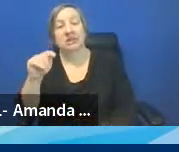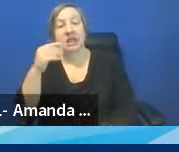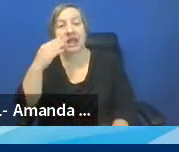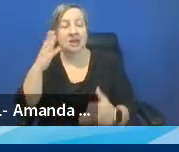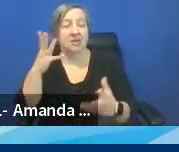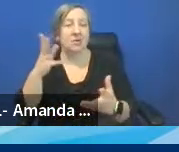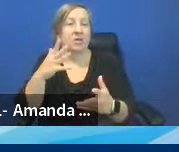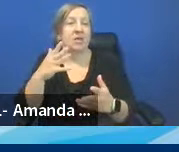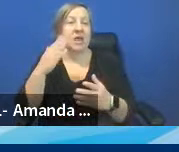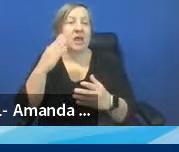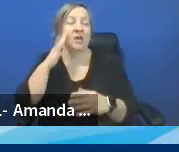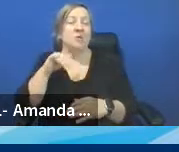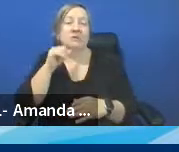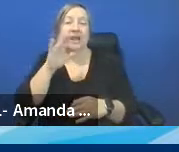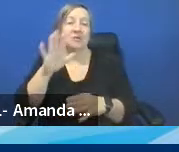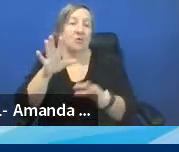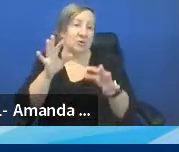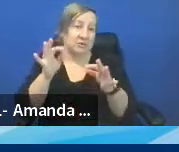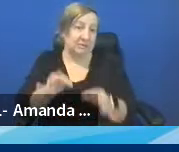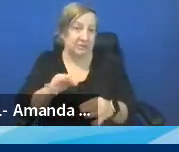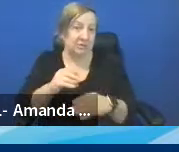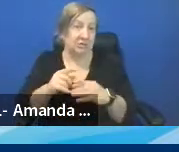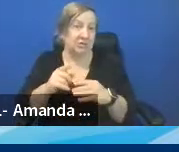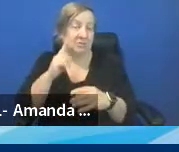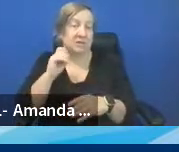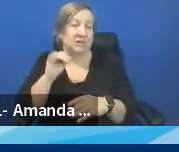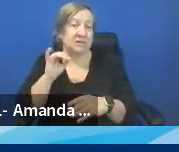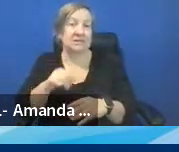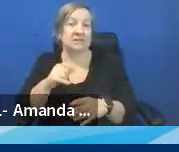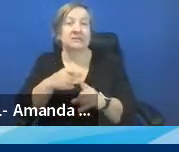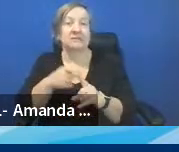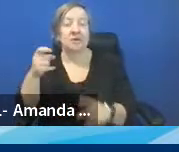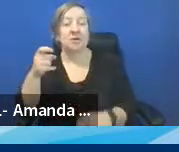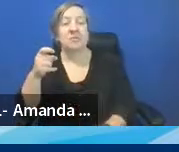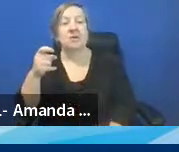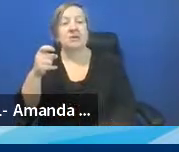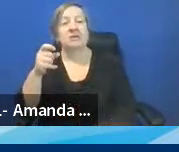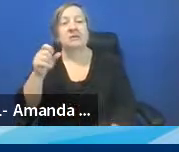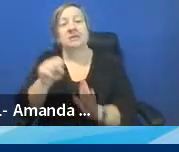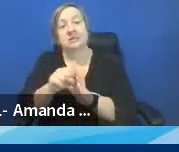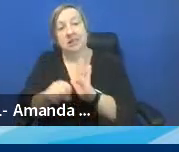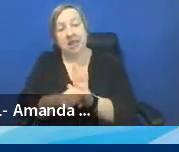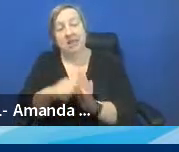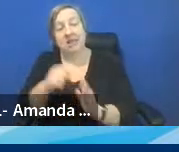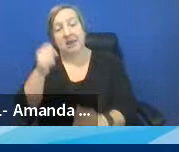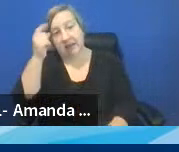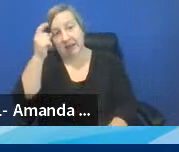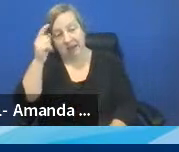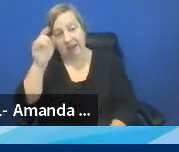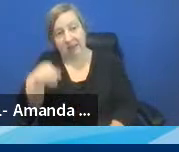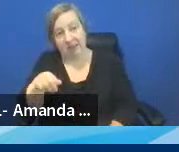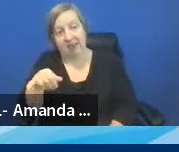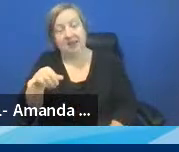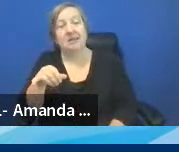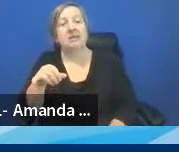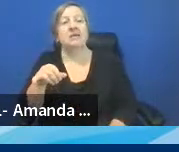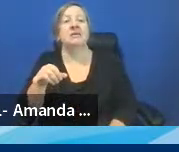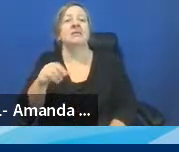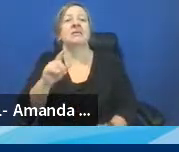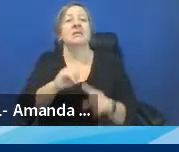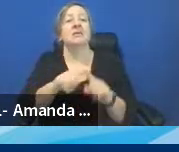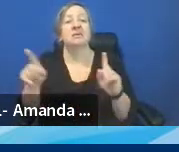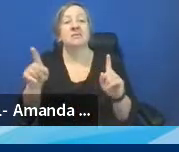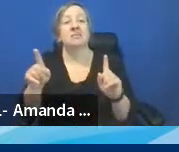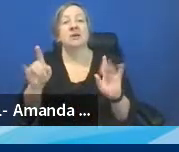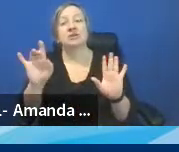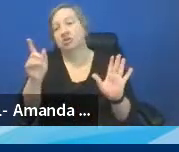I know it's not your decision about, because this is coming from the state. I get that. But just